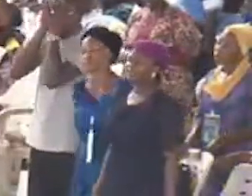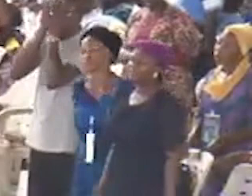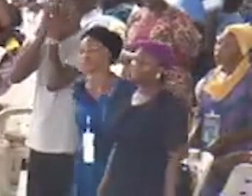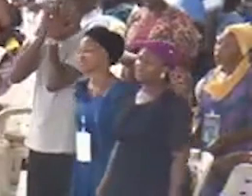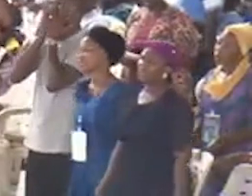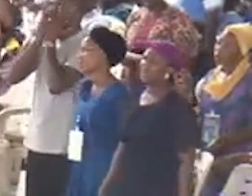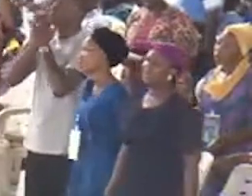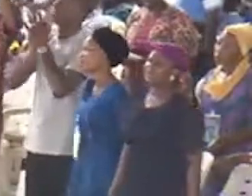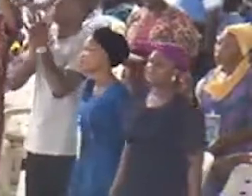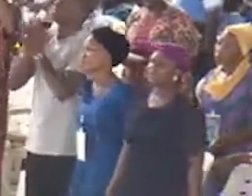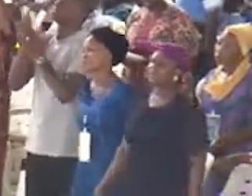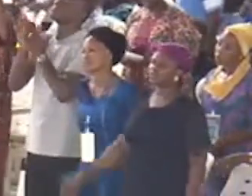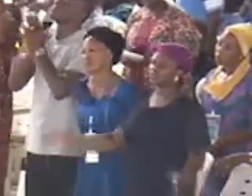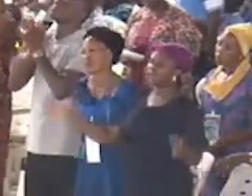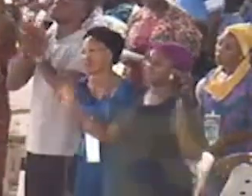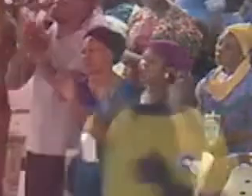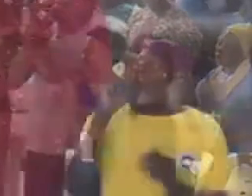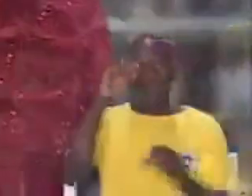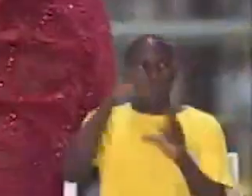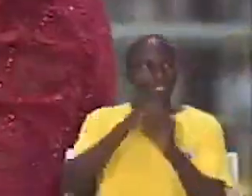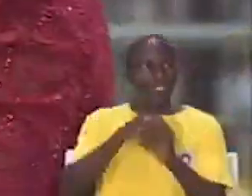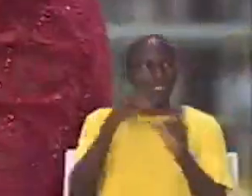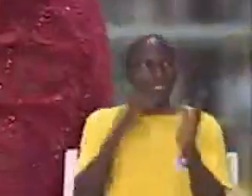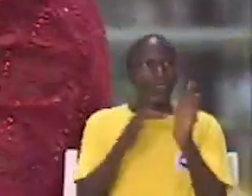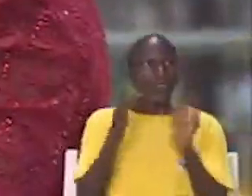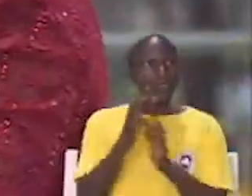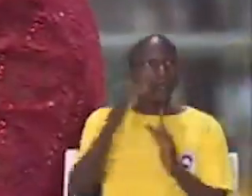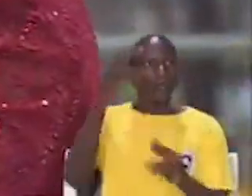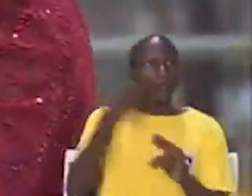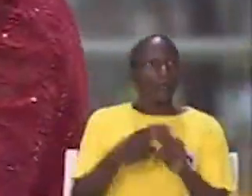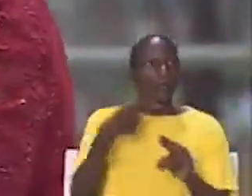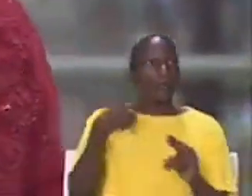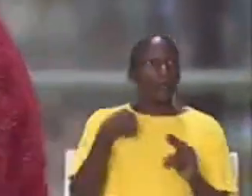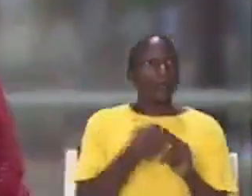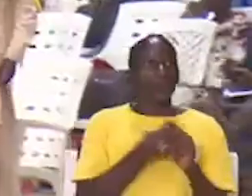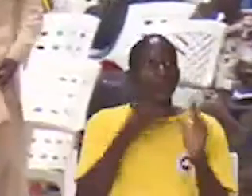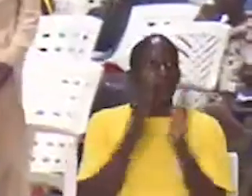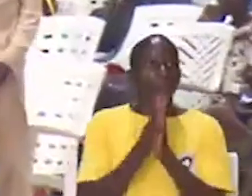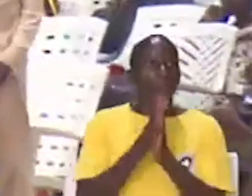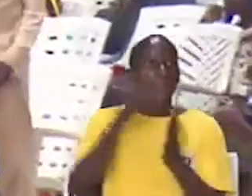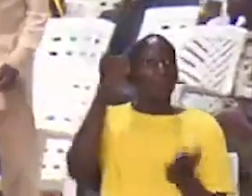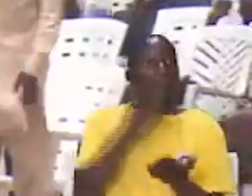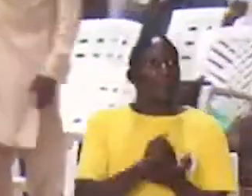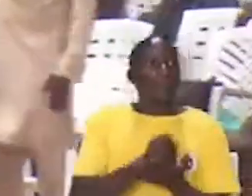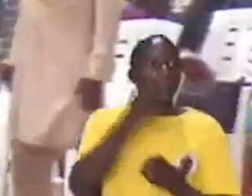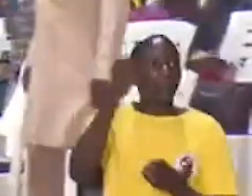We worship you. In Jesus' mighty name we have prayed.